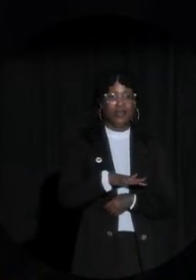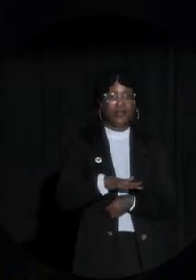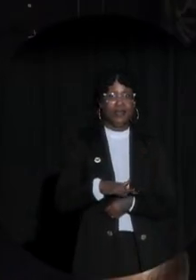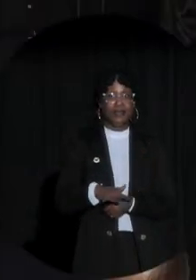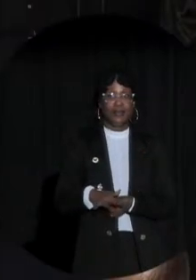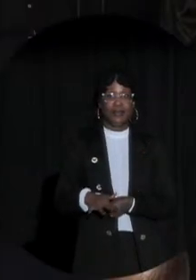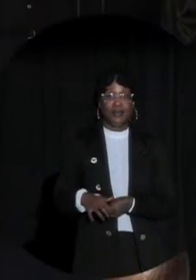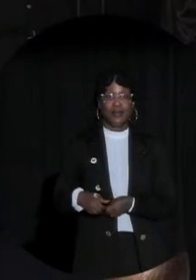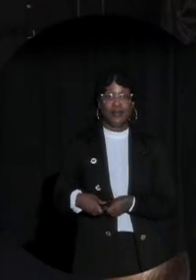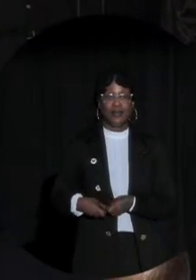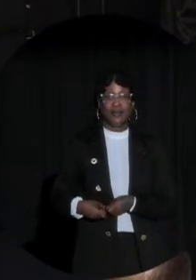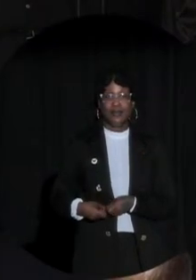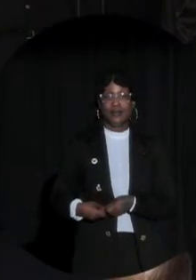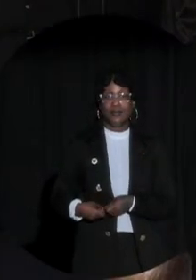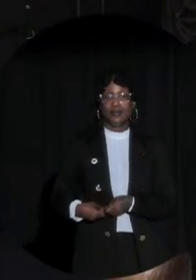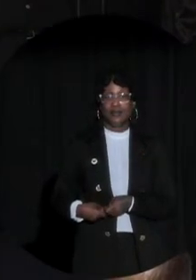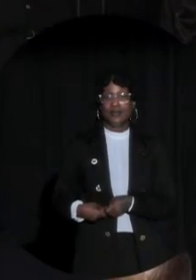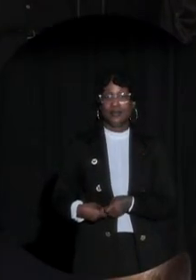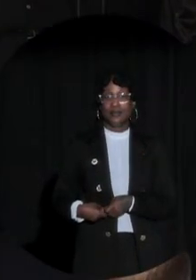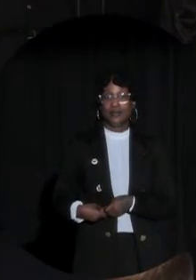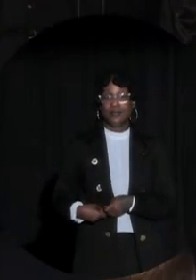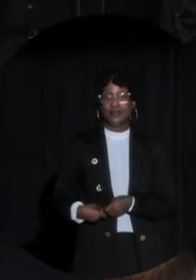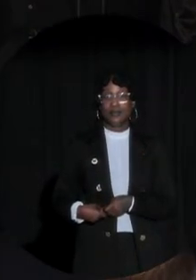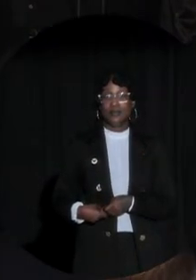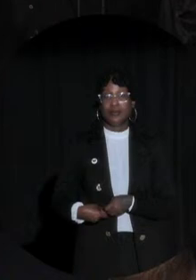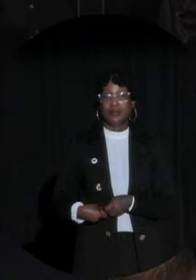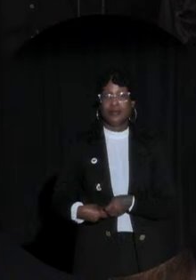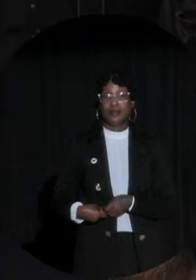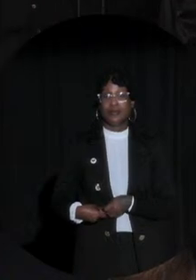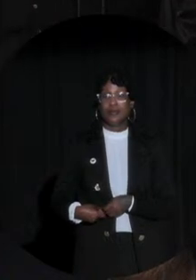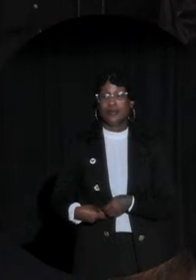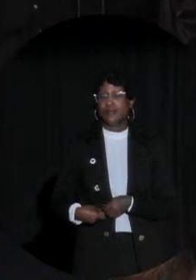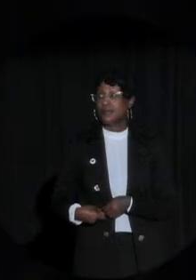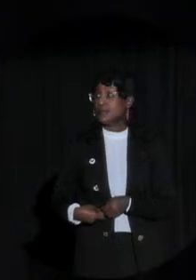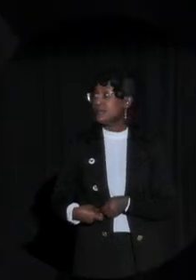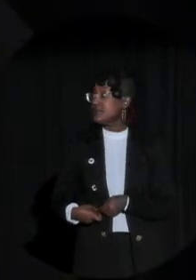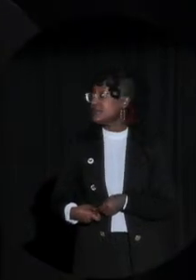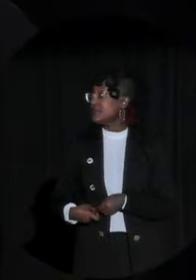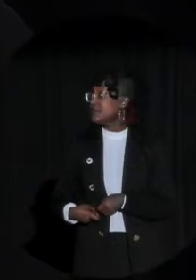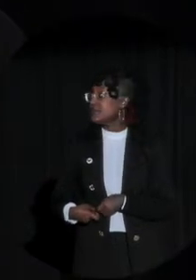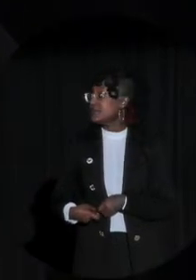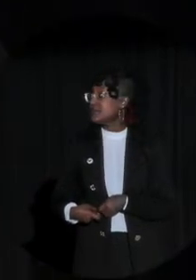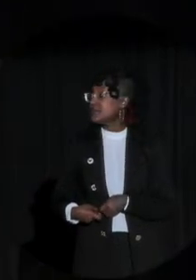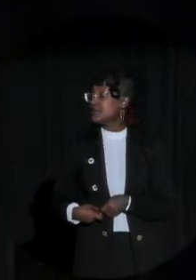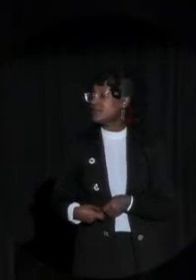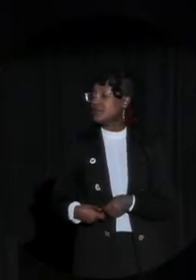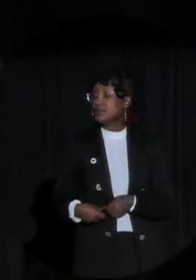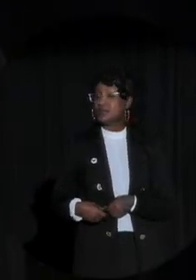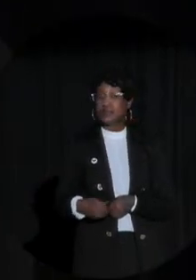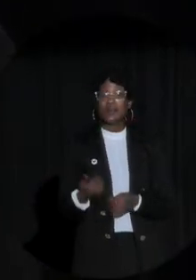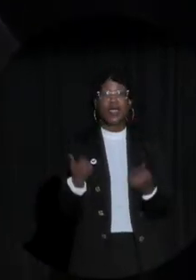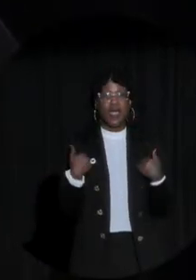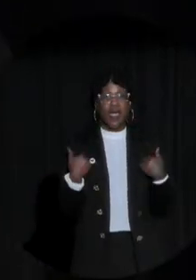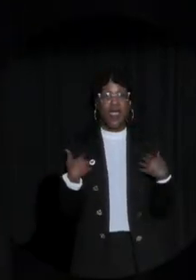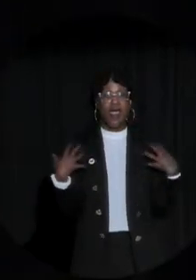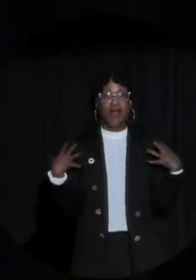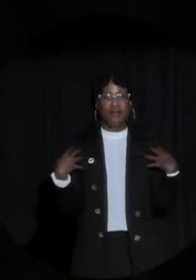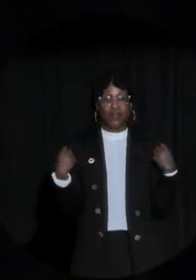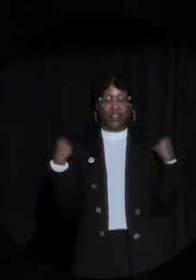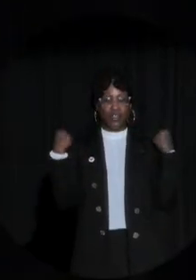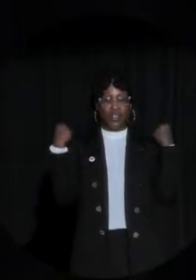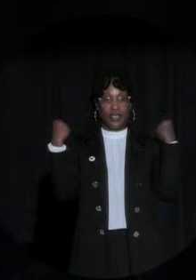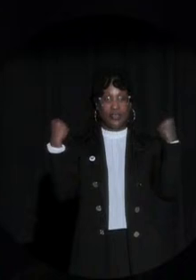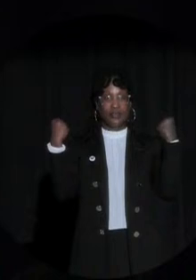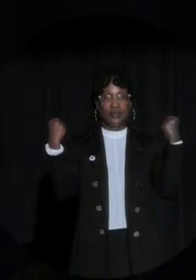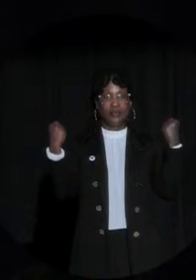I have had the courage